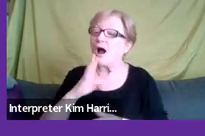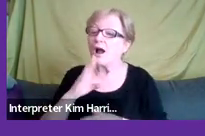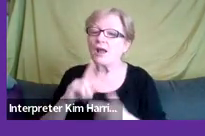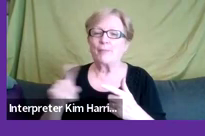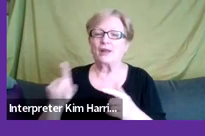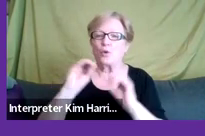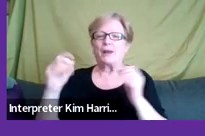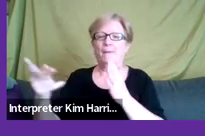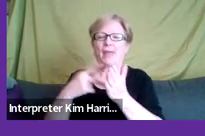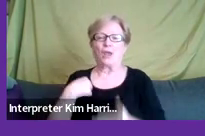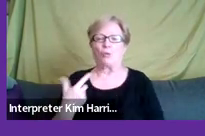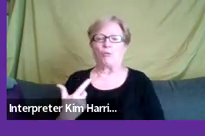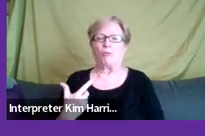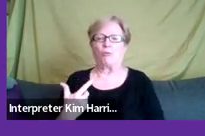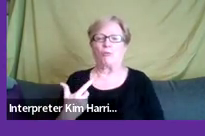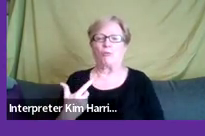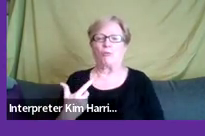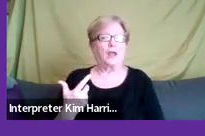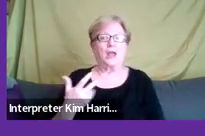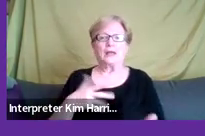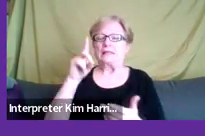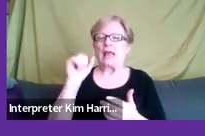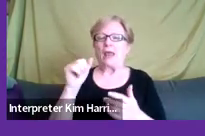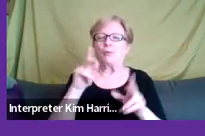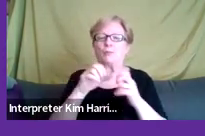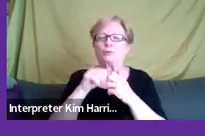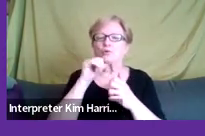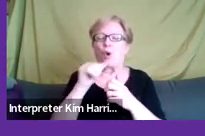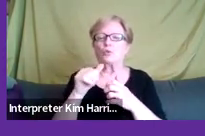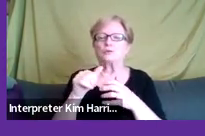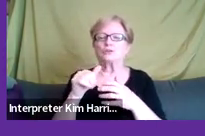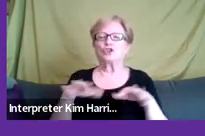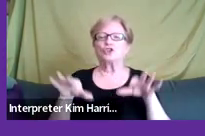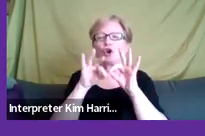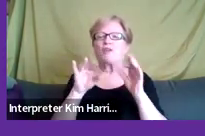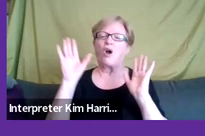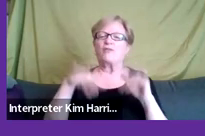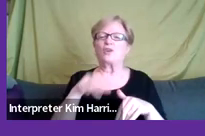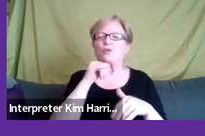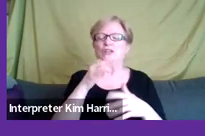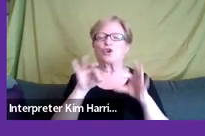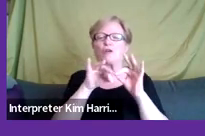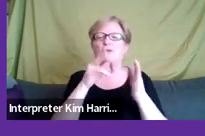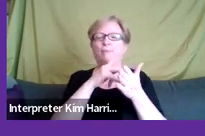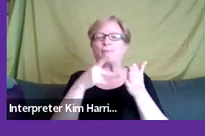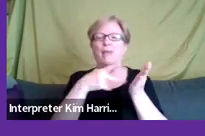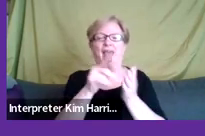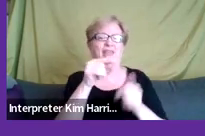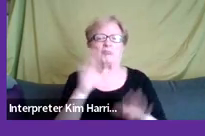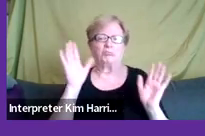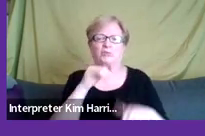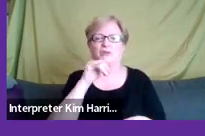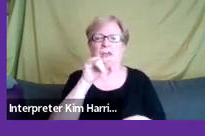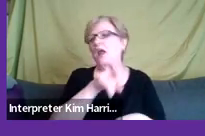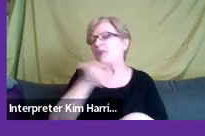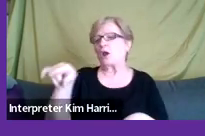perpetuating disabled people don't deserve payment, but we don't know that because of